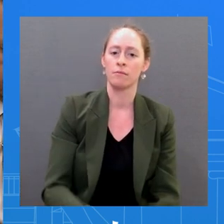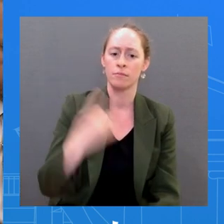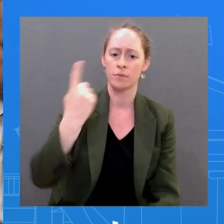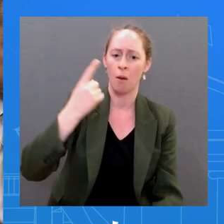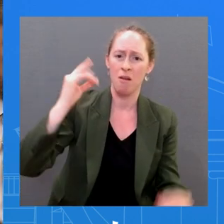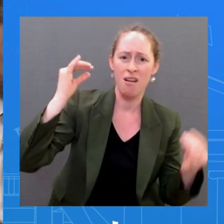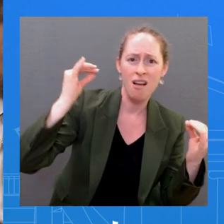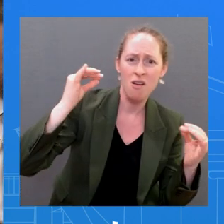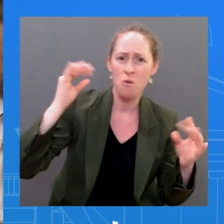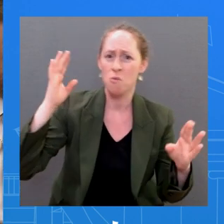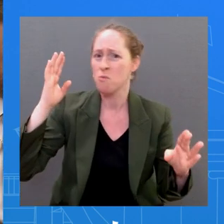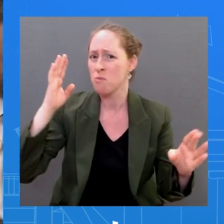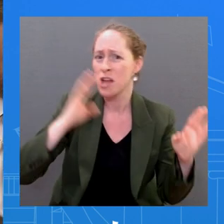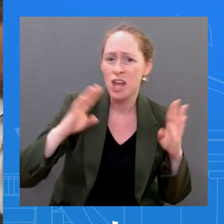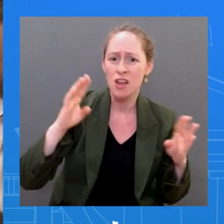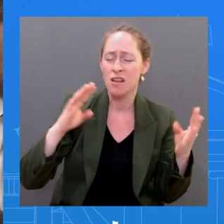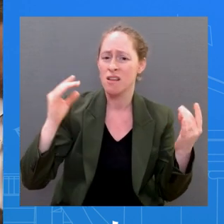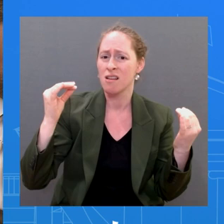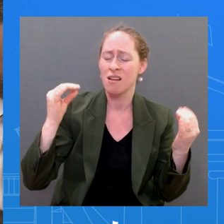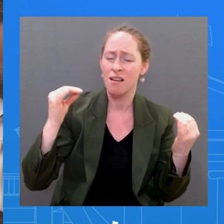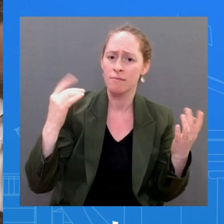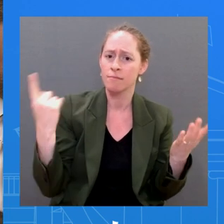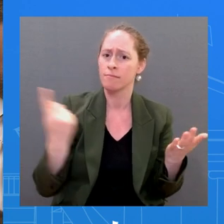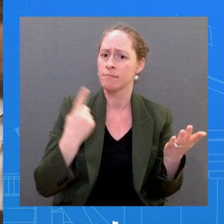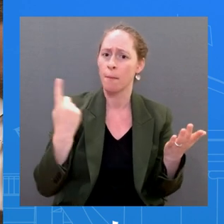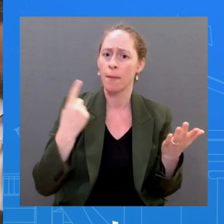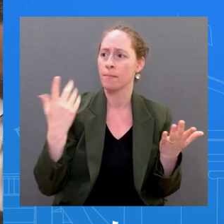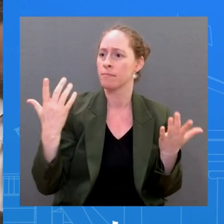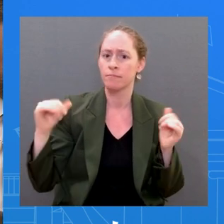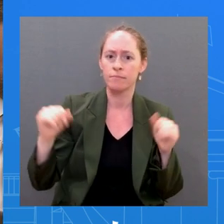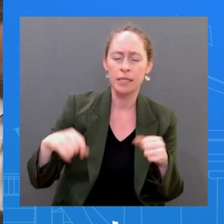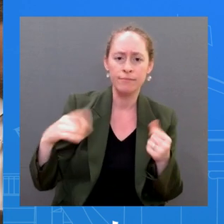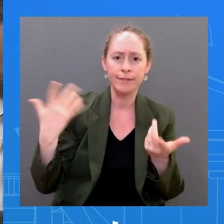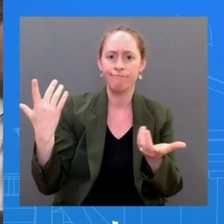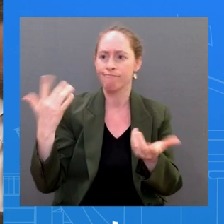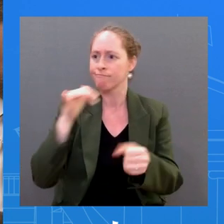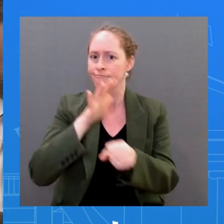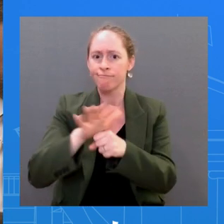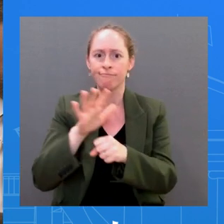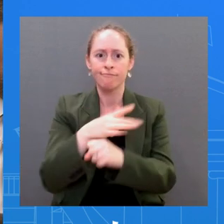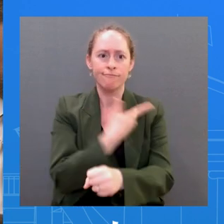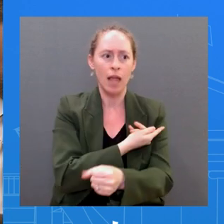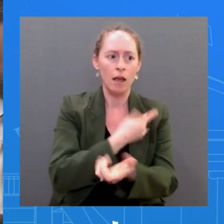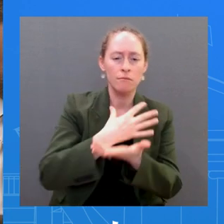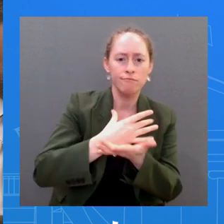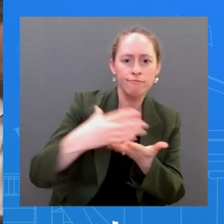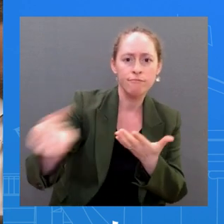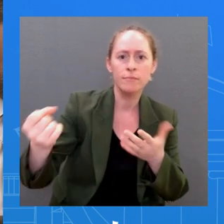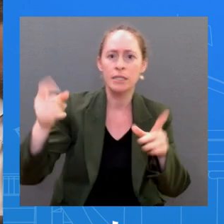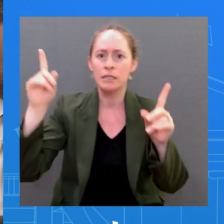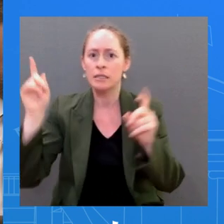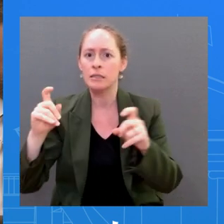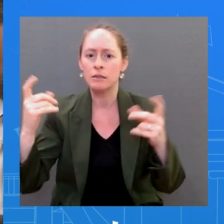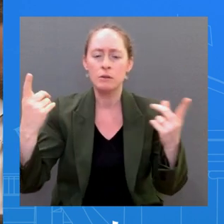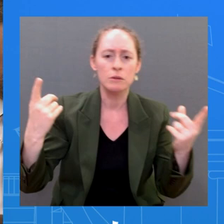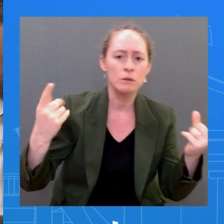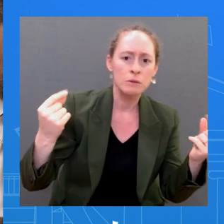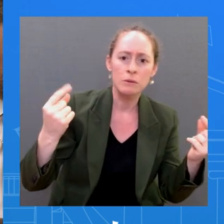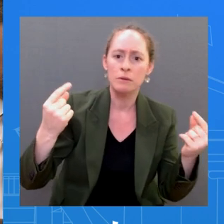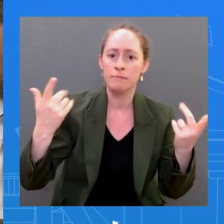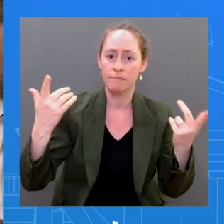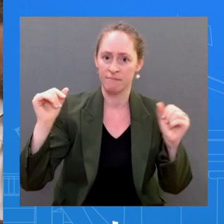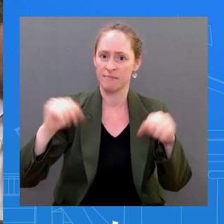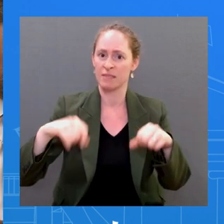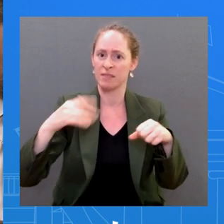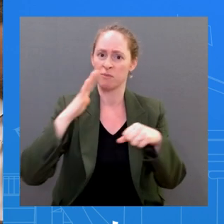next generation of vaccines, run out of treatments and tests in the fall. This is something he has been saying a lot in interviews recently. But can you give us an update